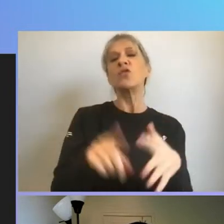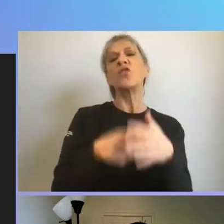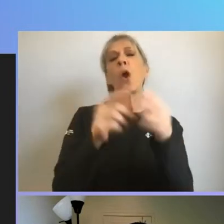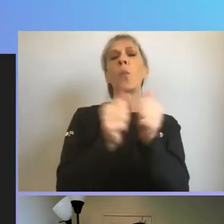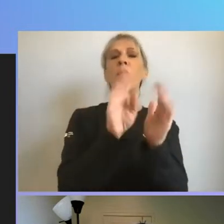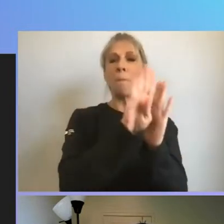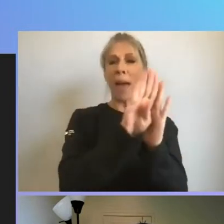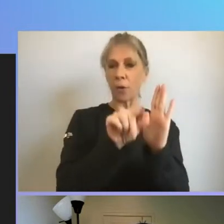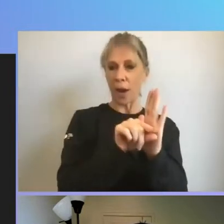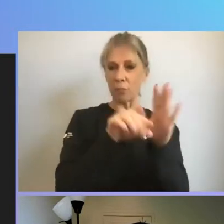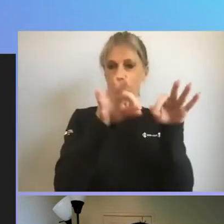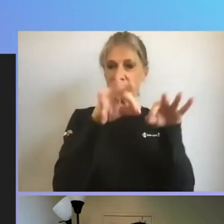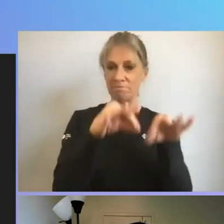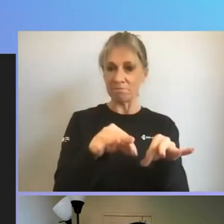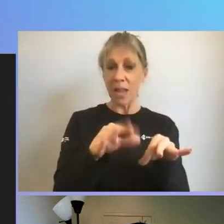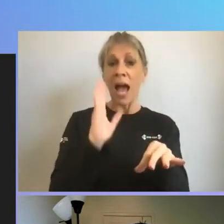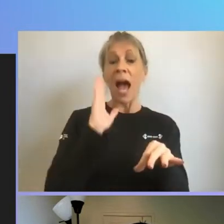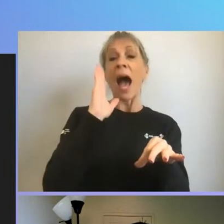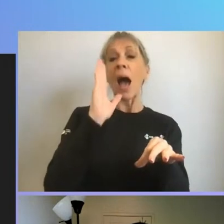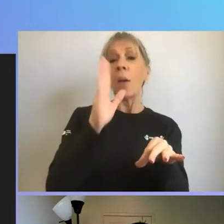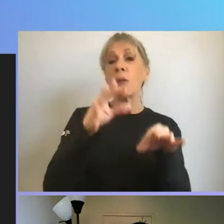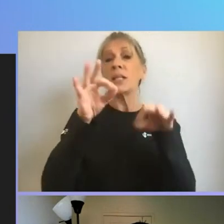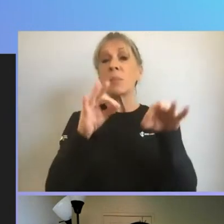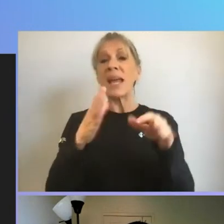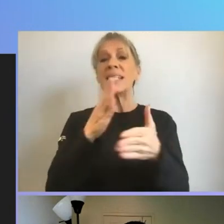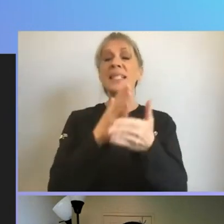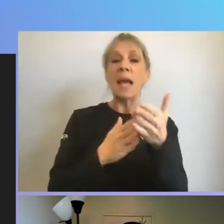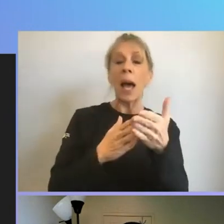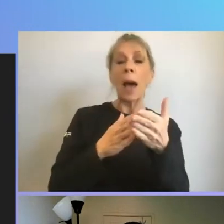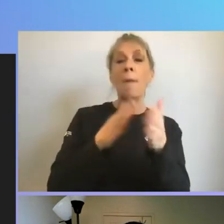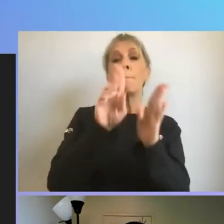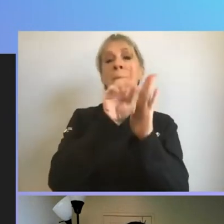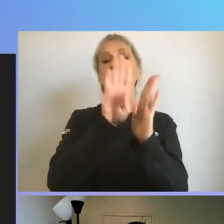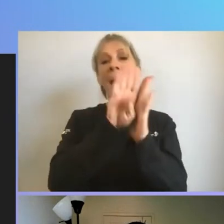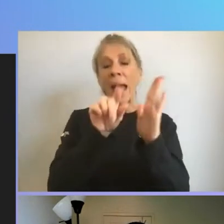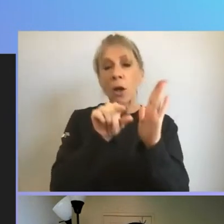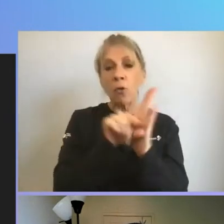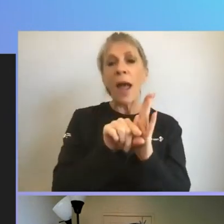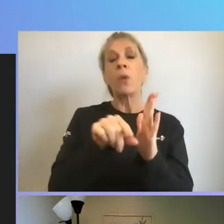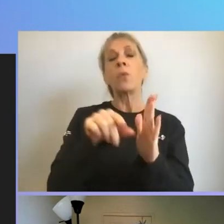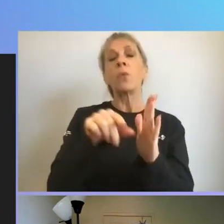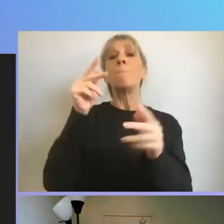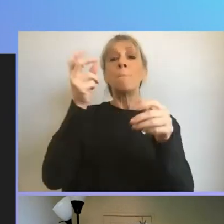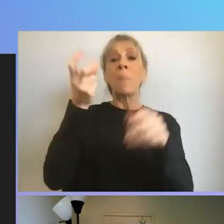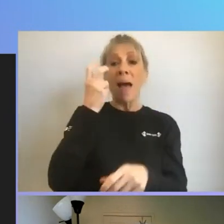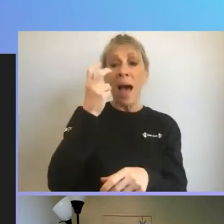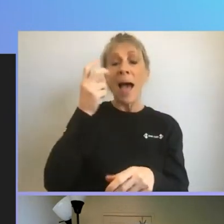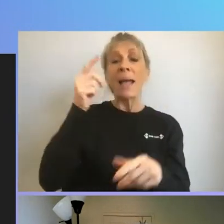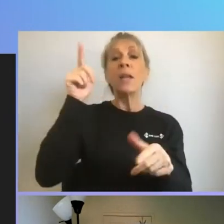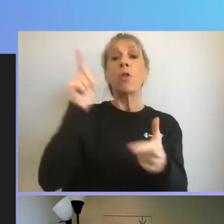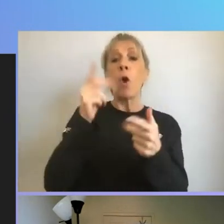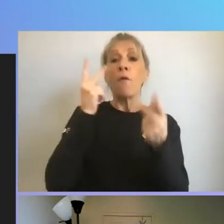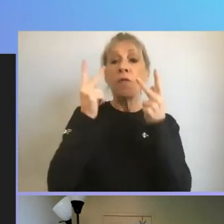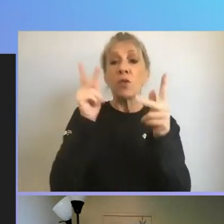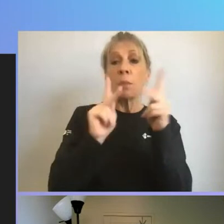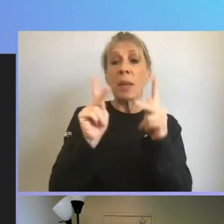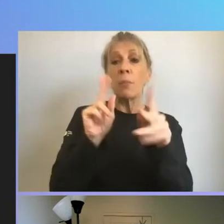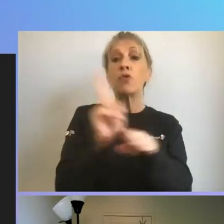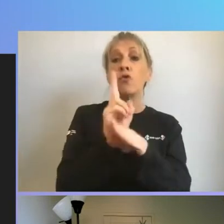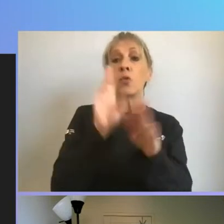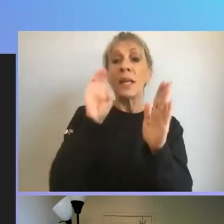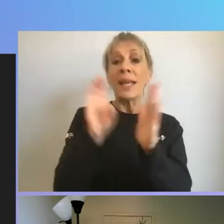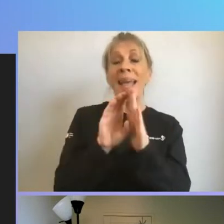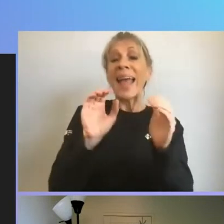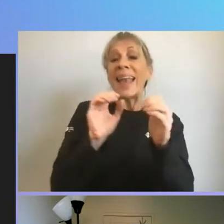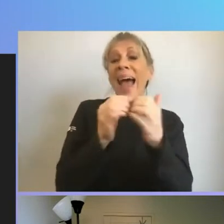background. I'll go over some background context on how blind and low vision people use images and how Firefly